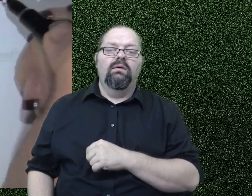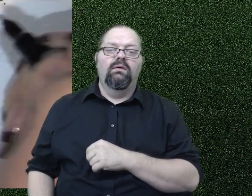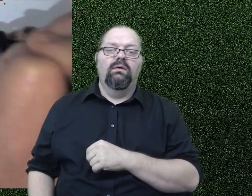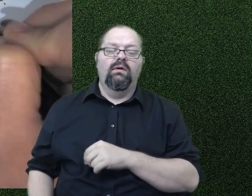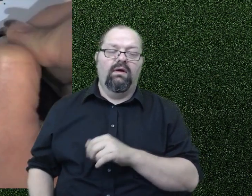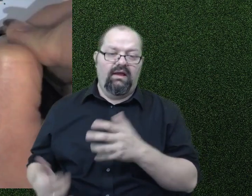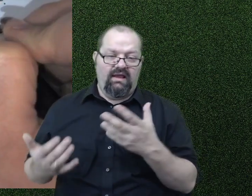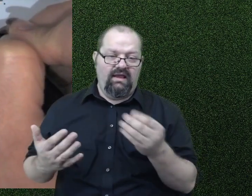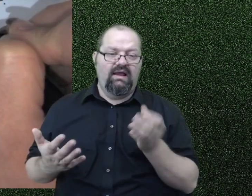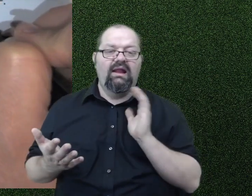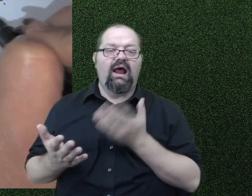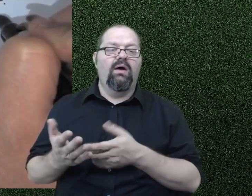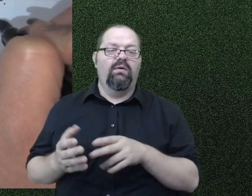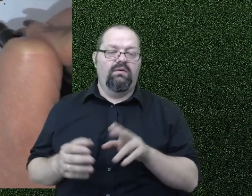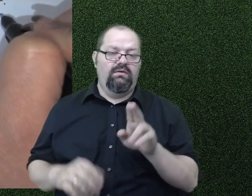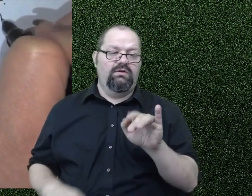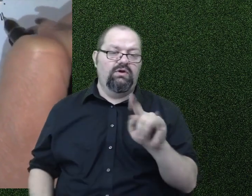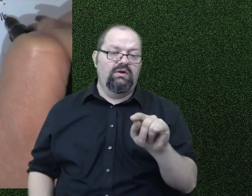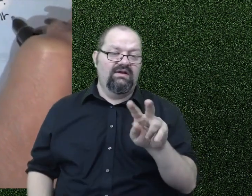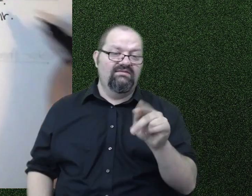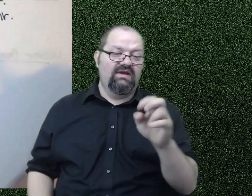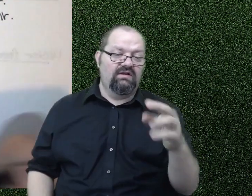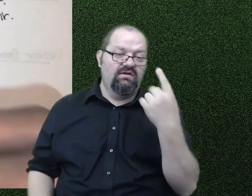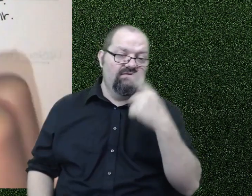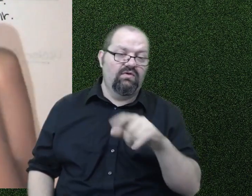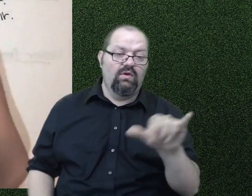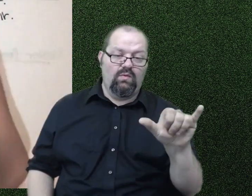And our unit vector in the y direction, right?